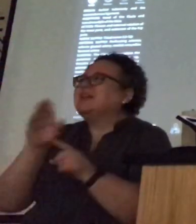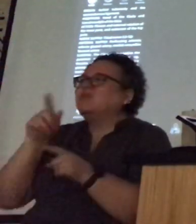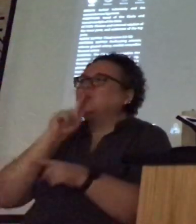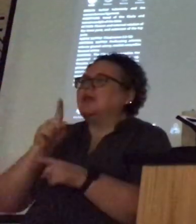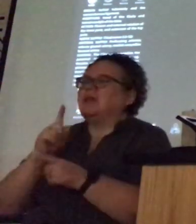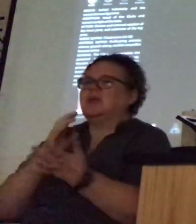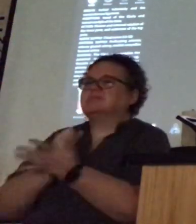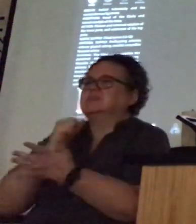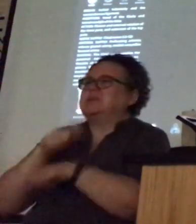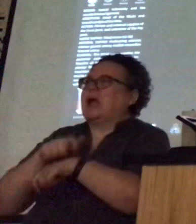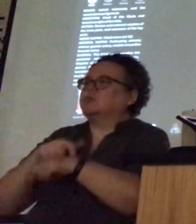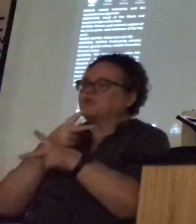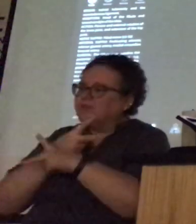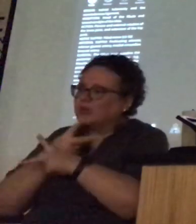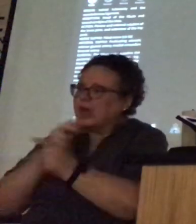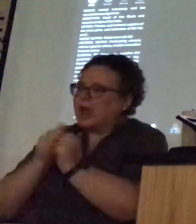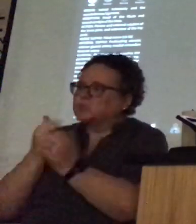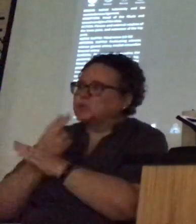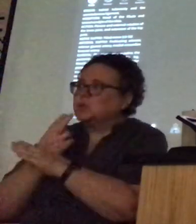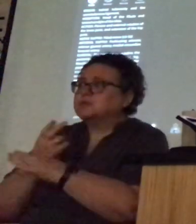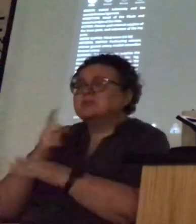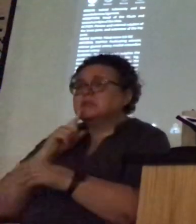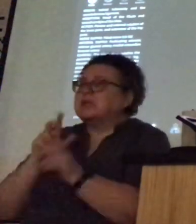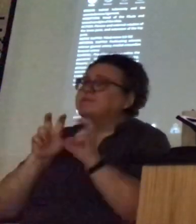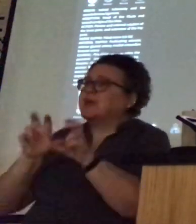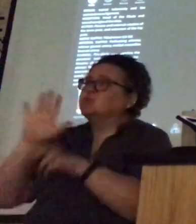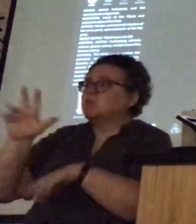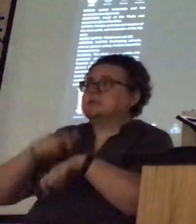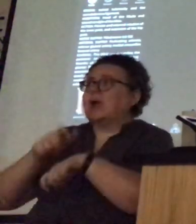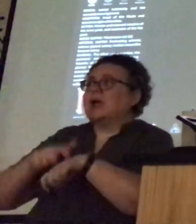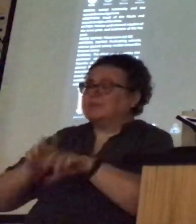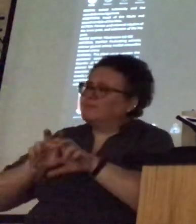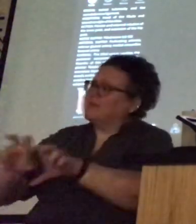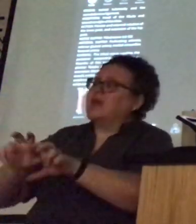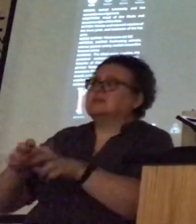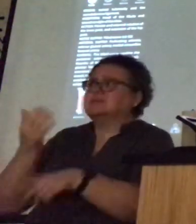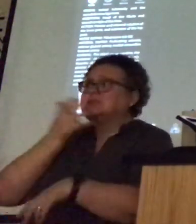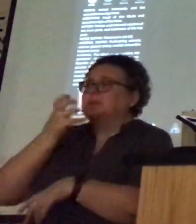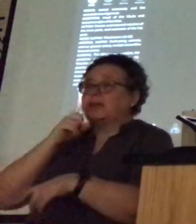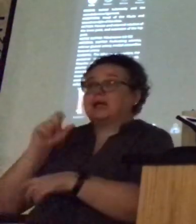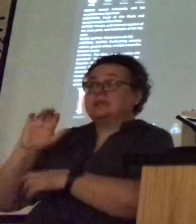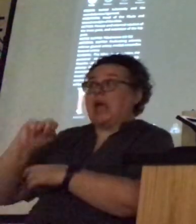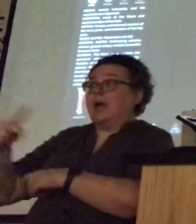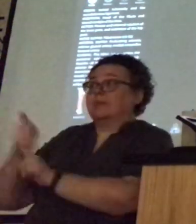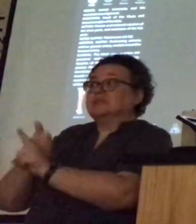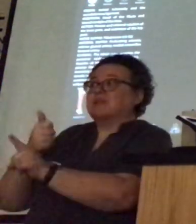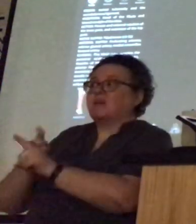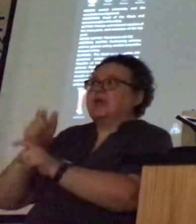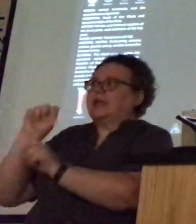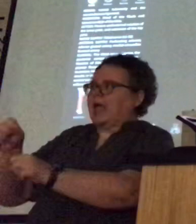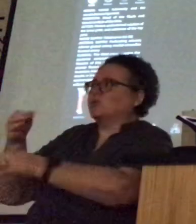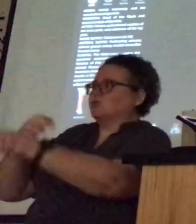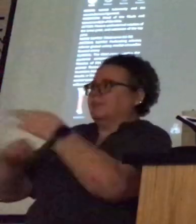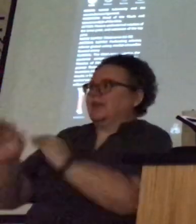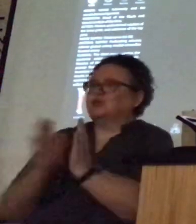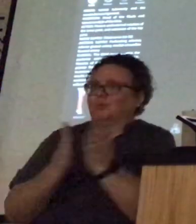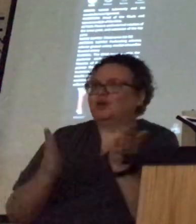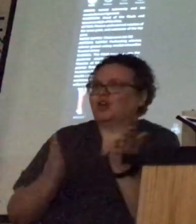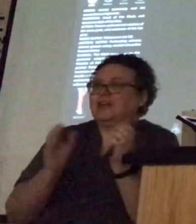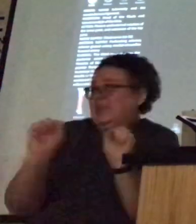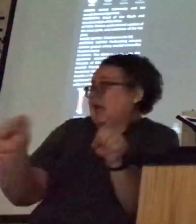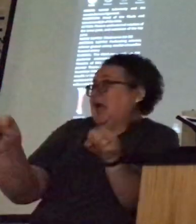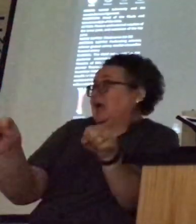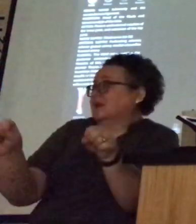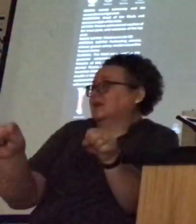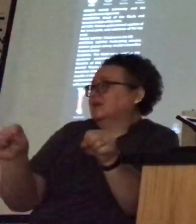it. It's an investment of your time to figure it out. This app could replace your anatomy book, okay, in terms of anatomy,